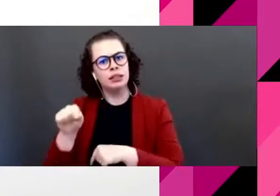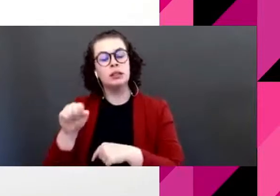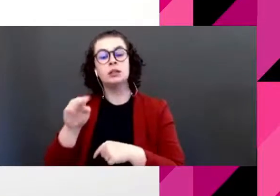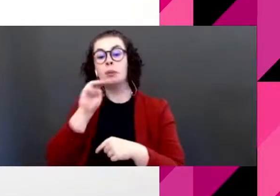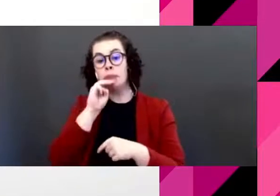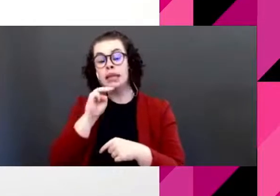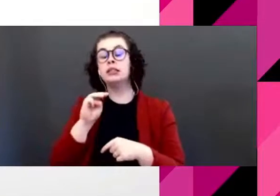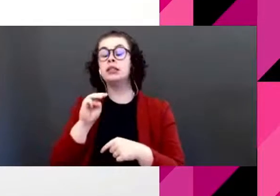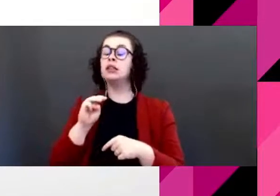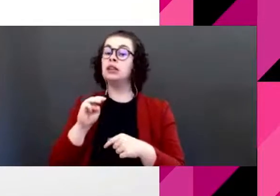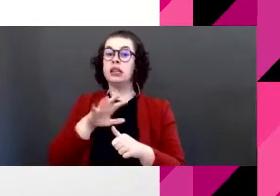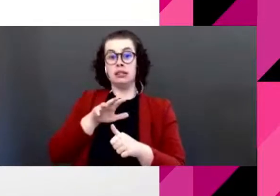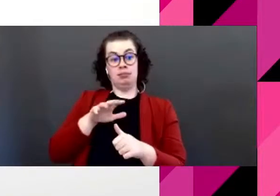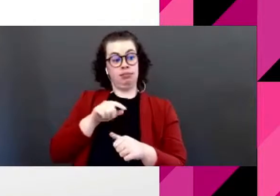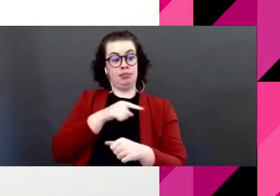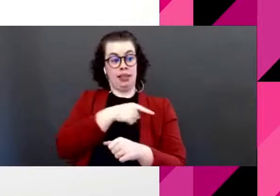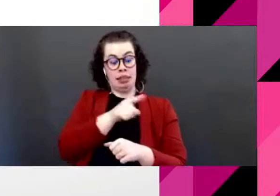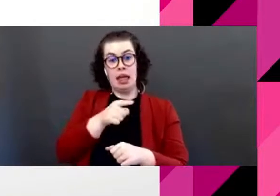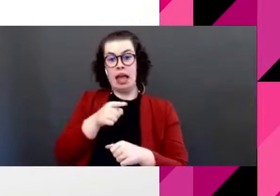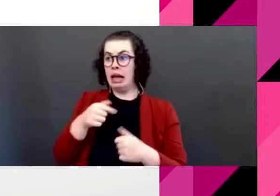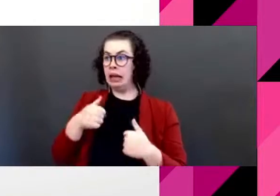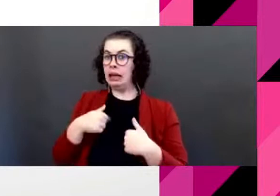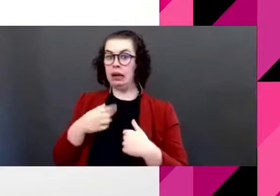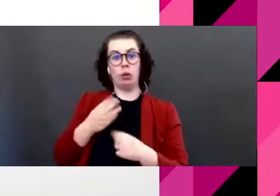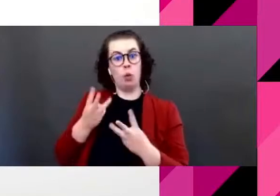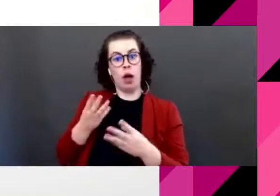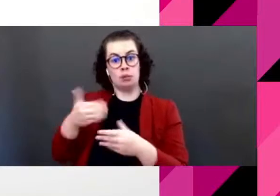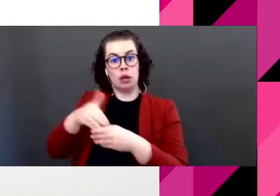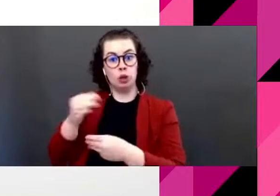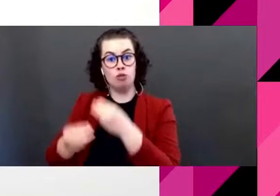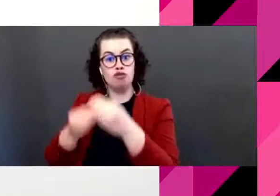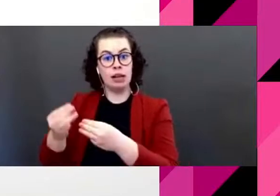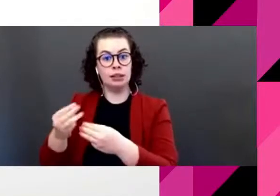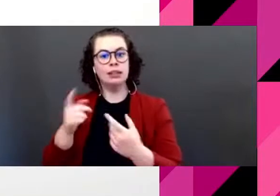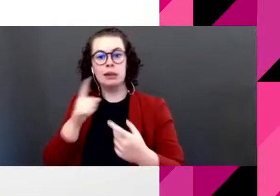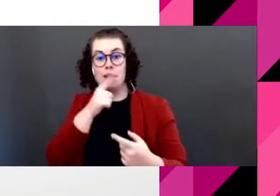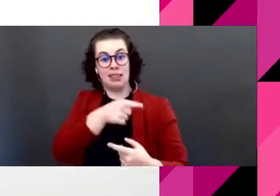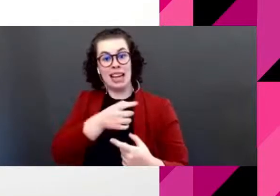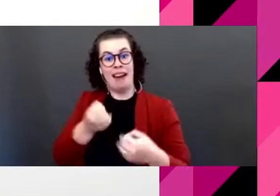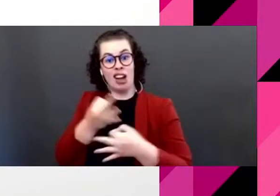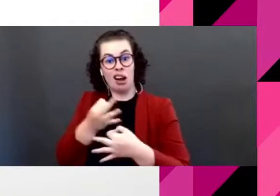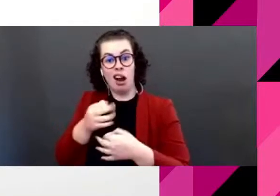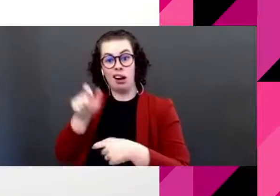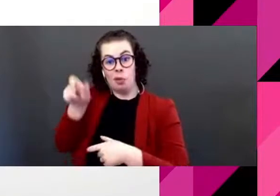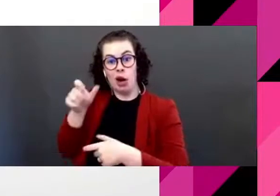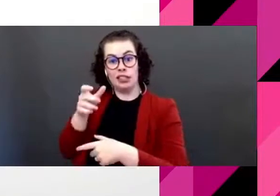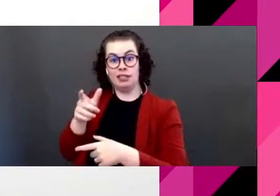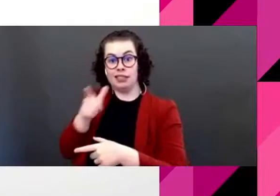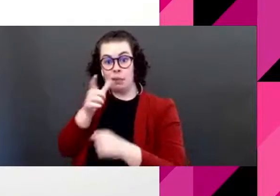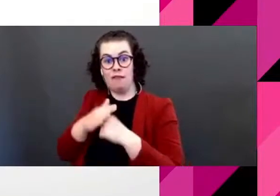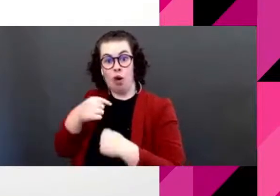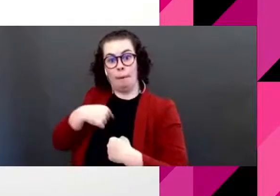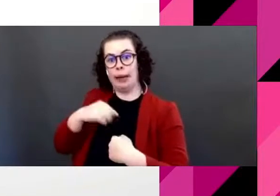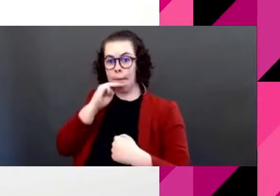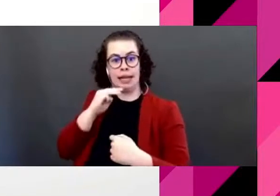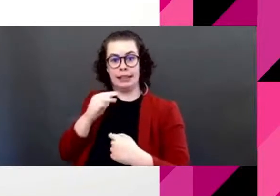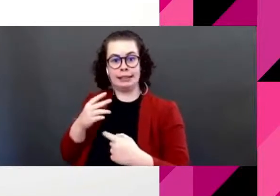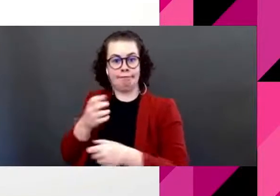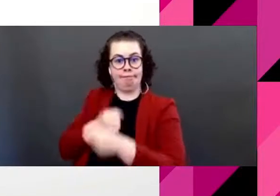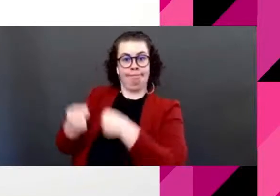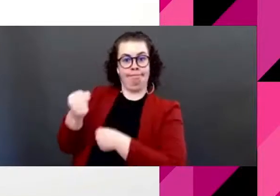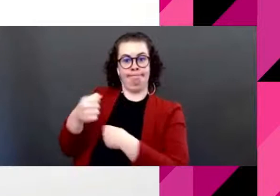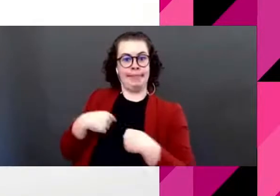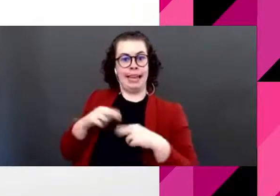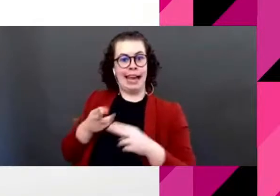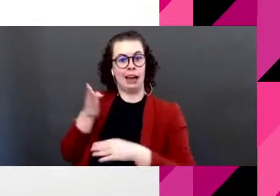lose all the other guarantees that are included in the due process, and where the focus is on the